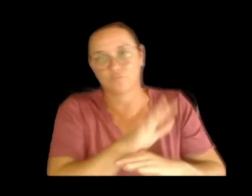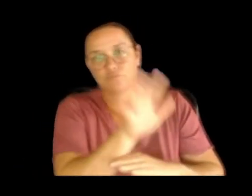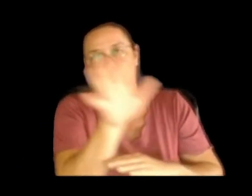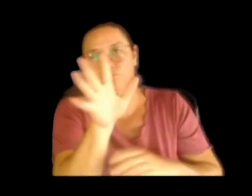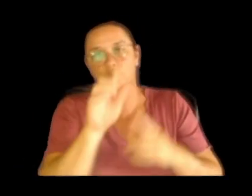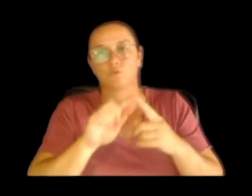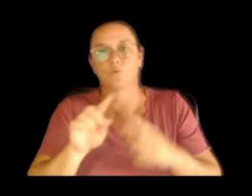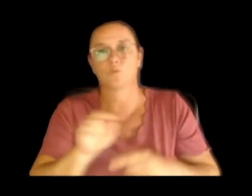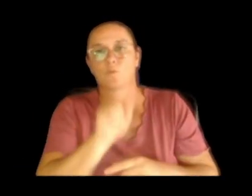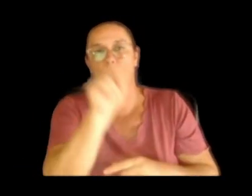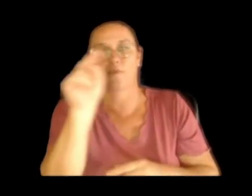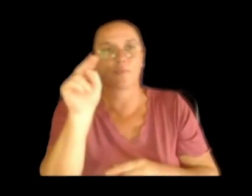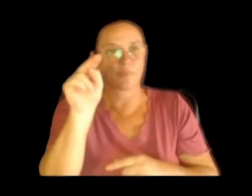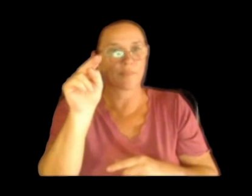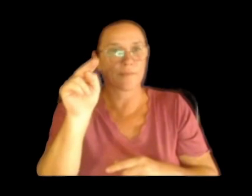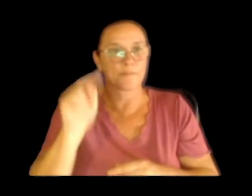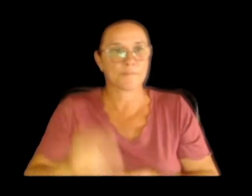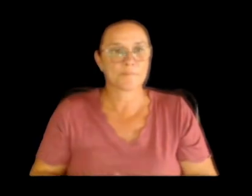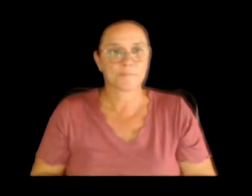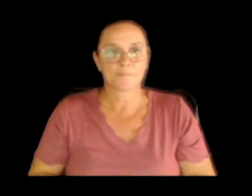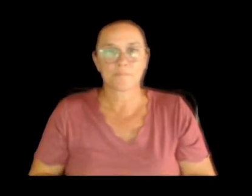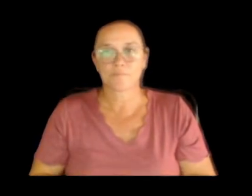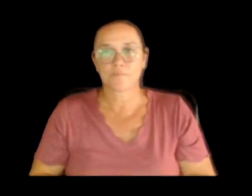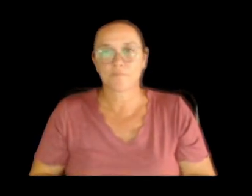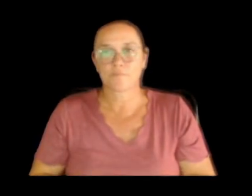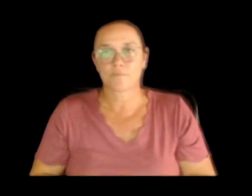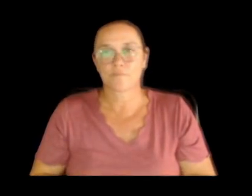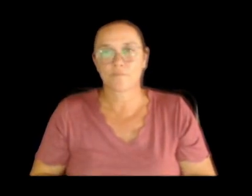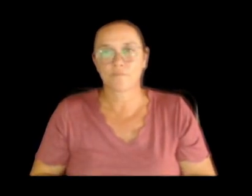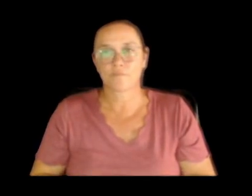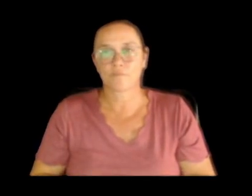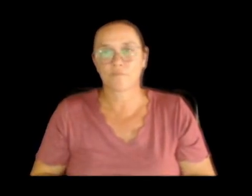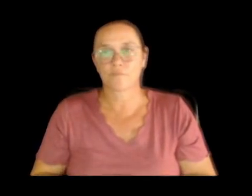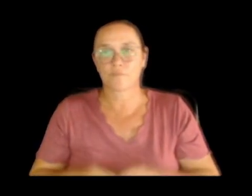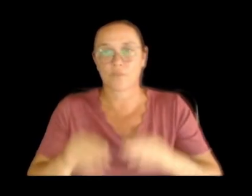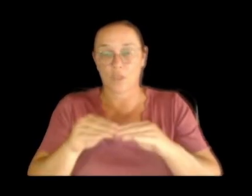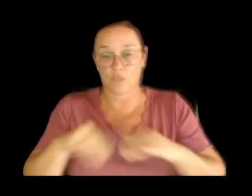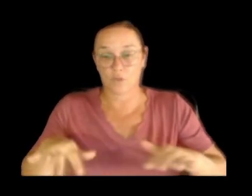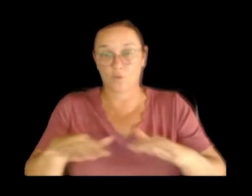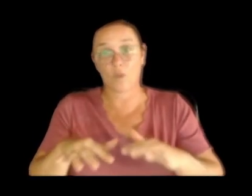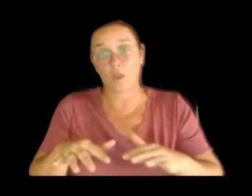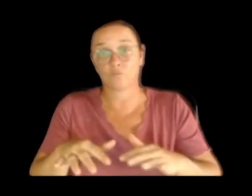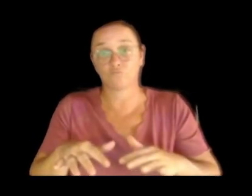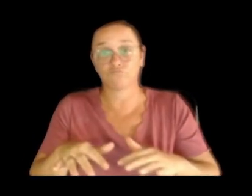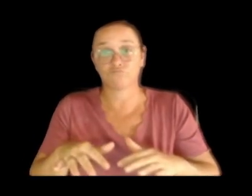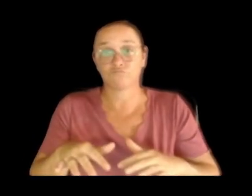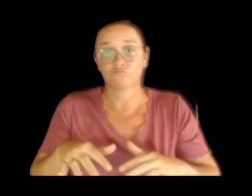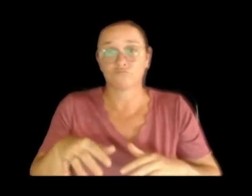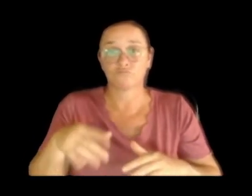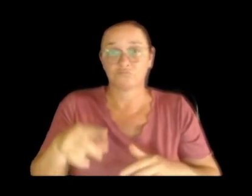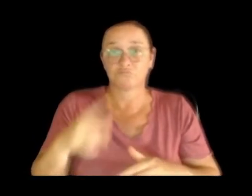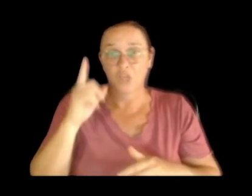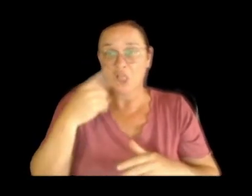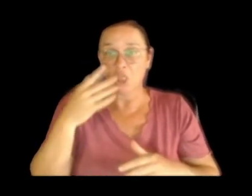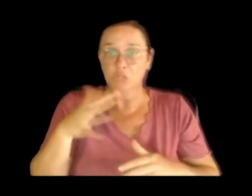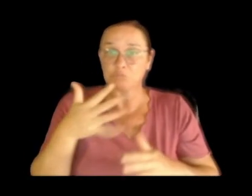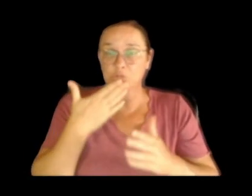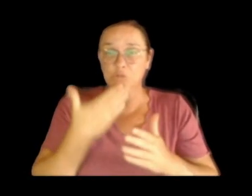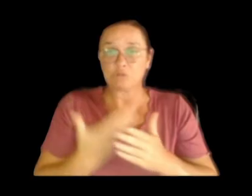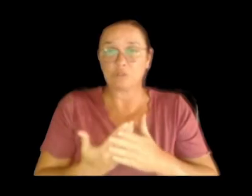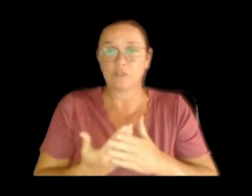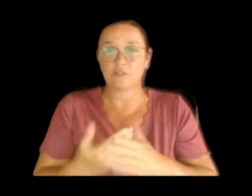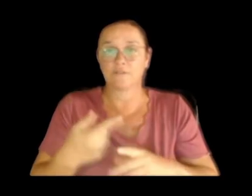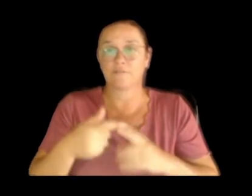over time. On the ground, conditions are pretty good. This citizen science monitoring network data from Purple